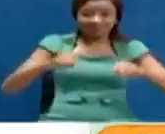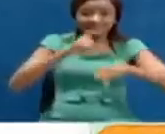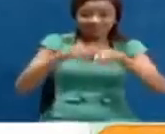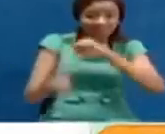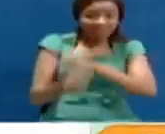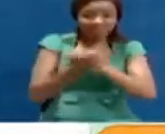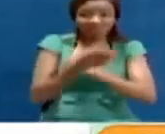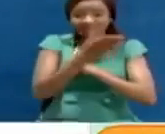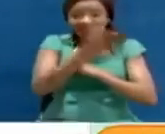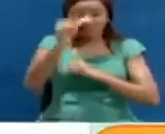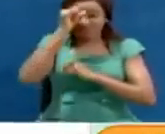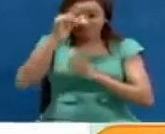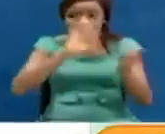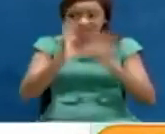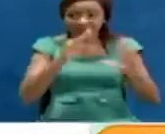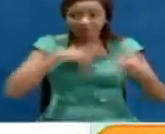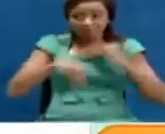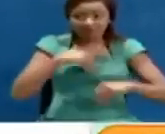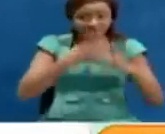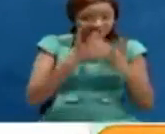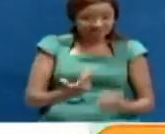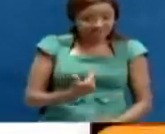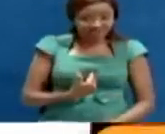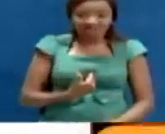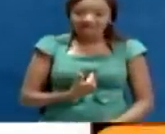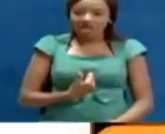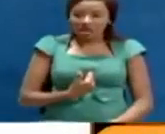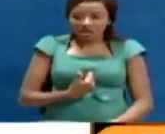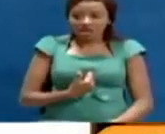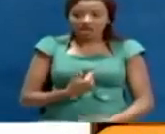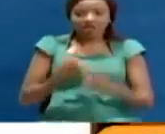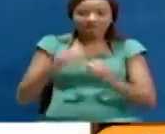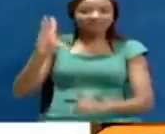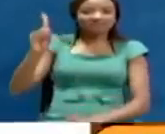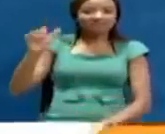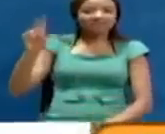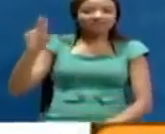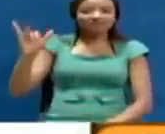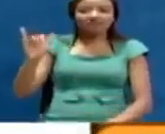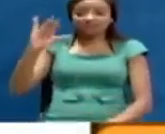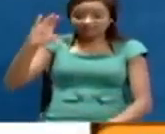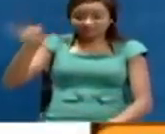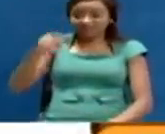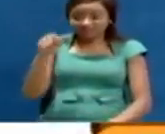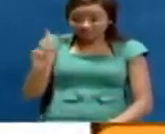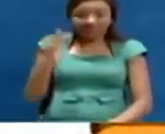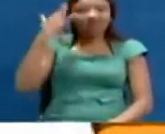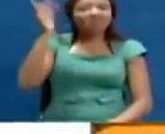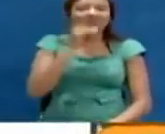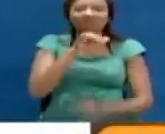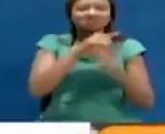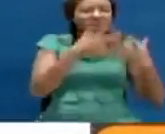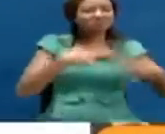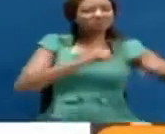exposing corruption in government, a factor that Chief Justice David Maraga is well aware of as he welcomed the new